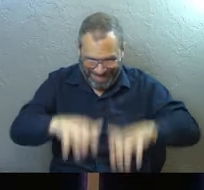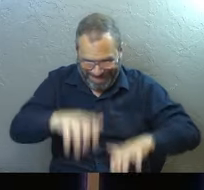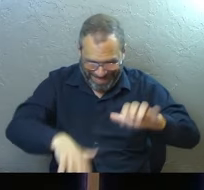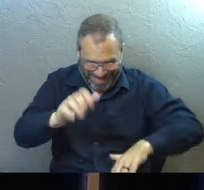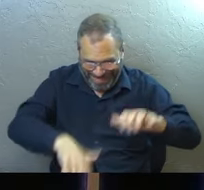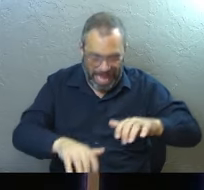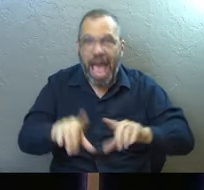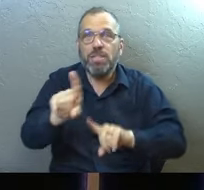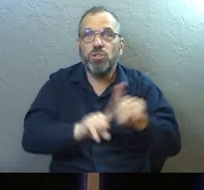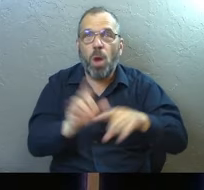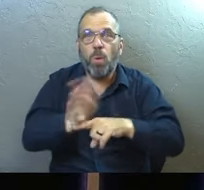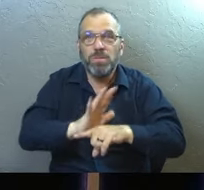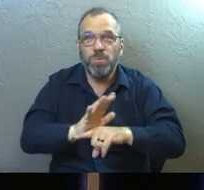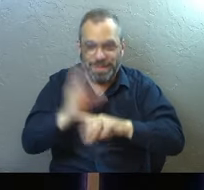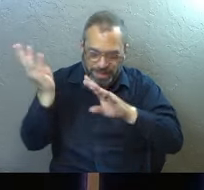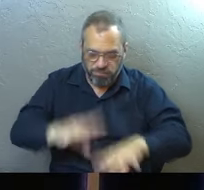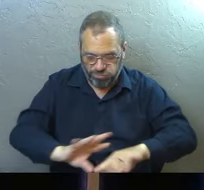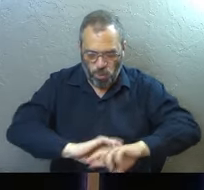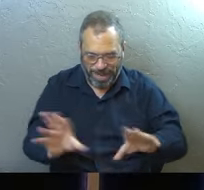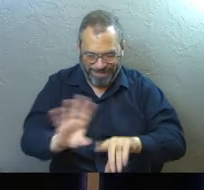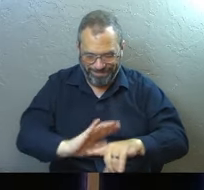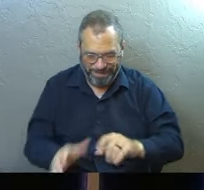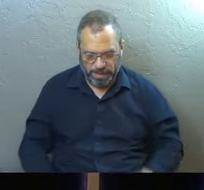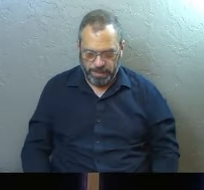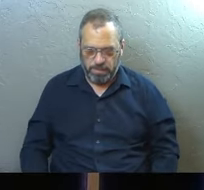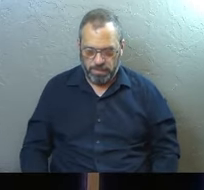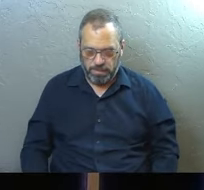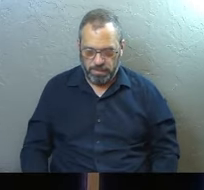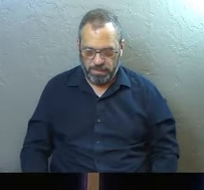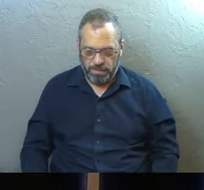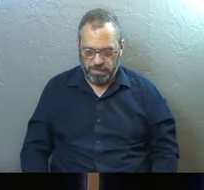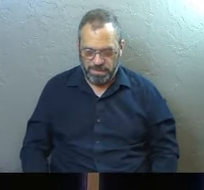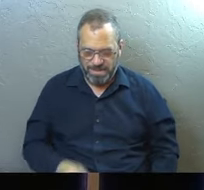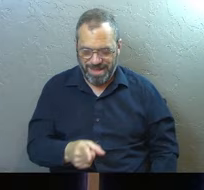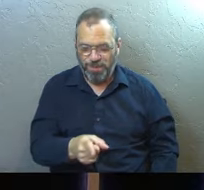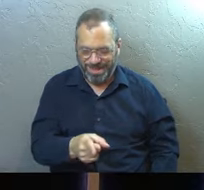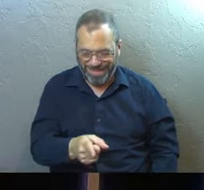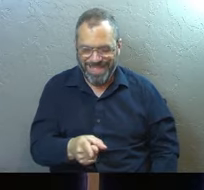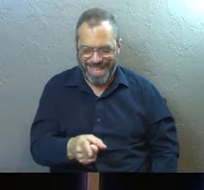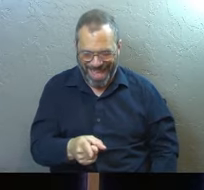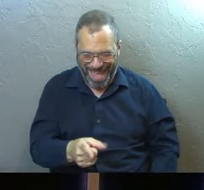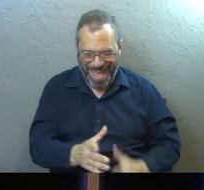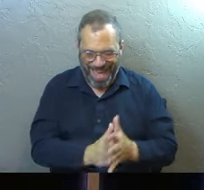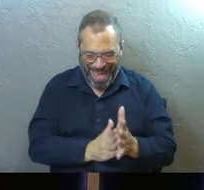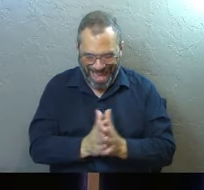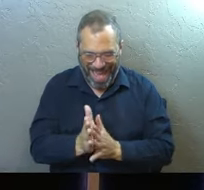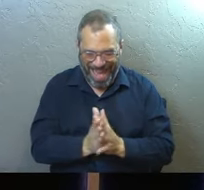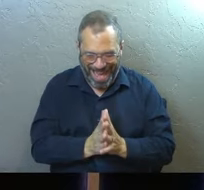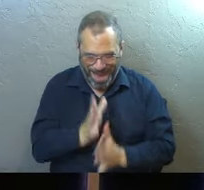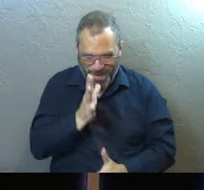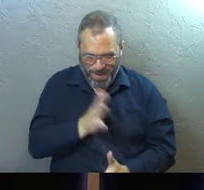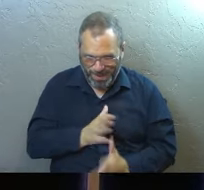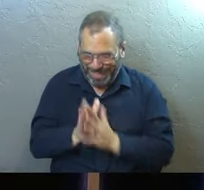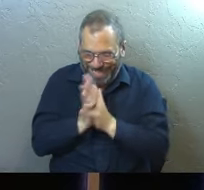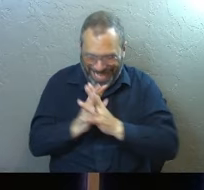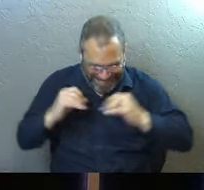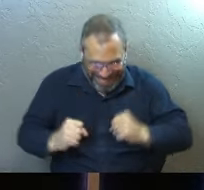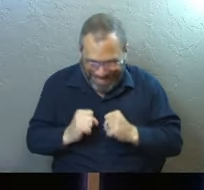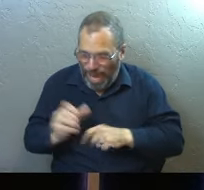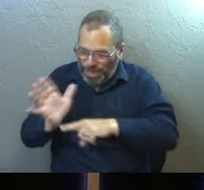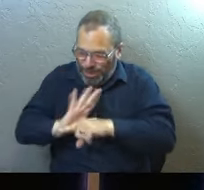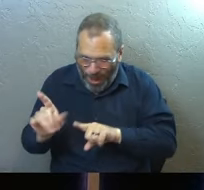she has the Star Wars movie like downloaded and ready to go. And I was just like, this is the one. Like, this is the woman of my dreams,